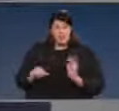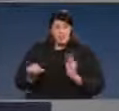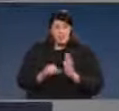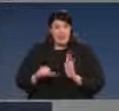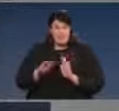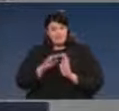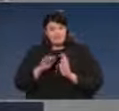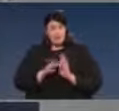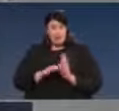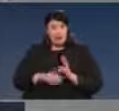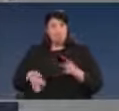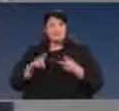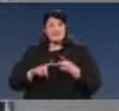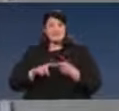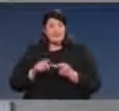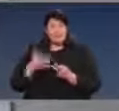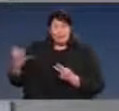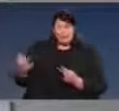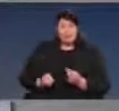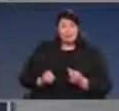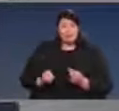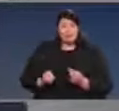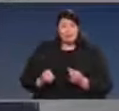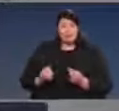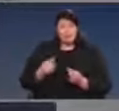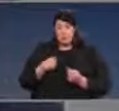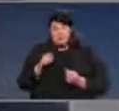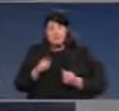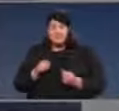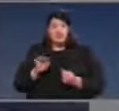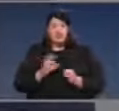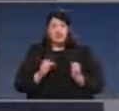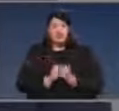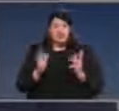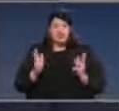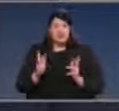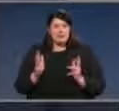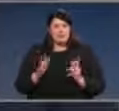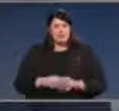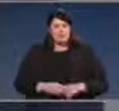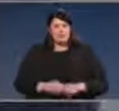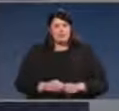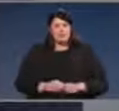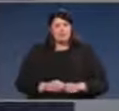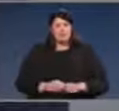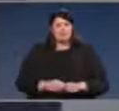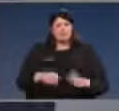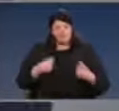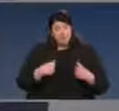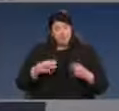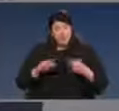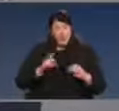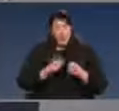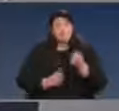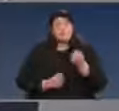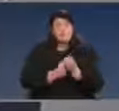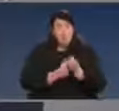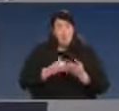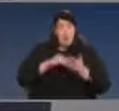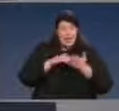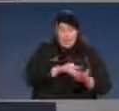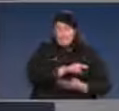the second tranche of their measures. We didn't agree with that. The whole point here is to support businesses that have had that